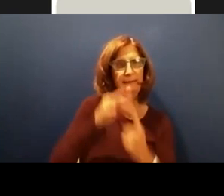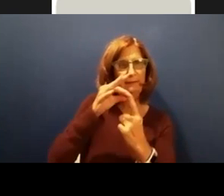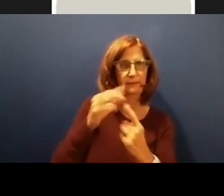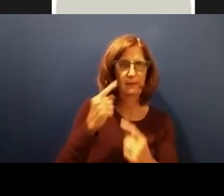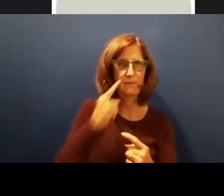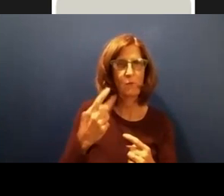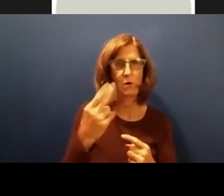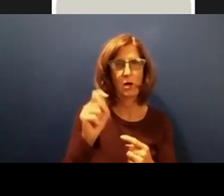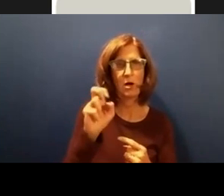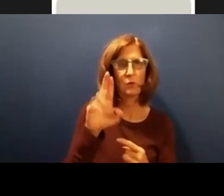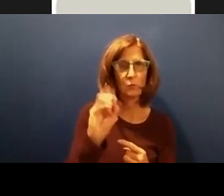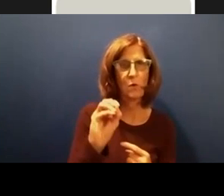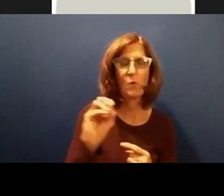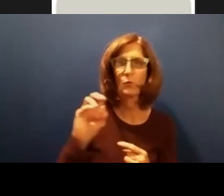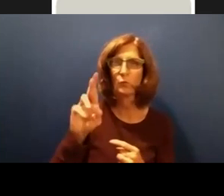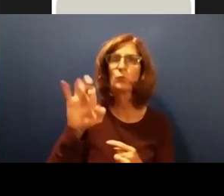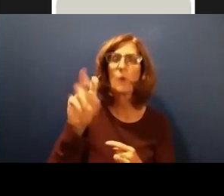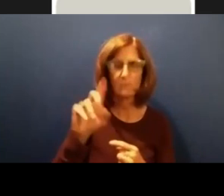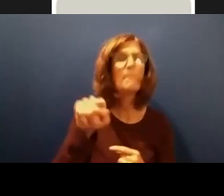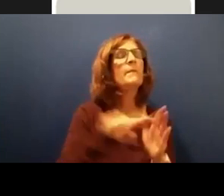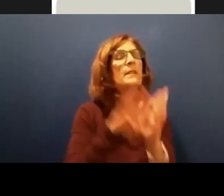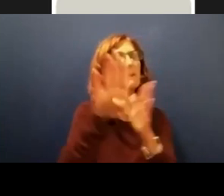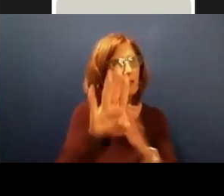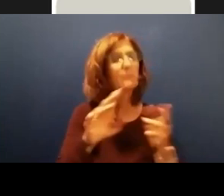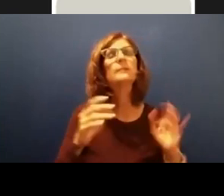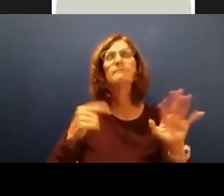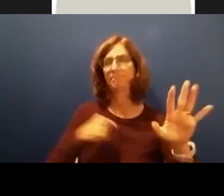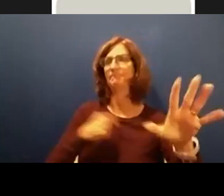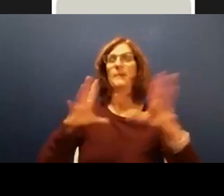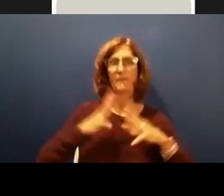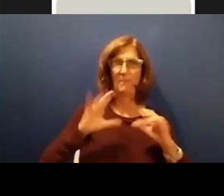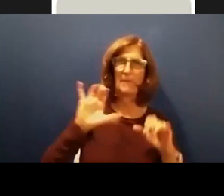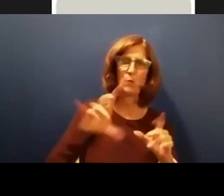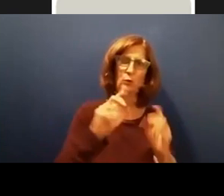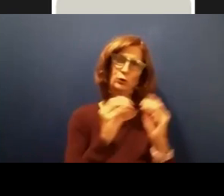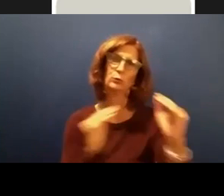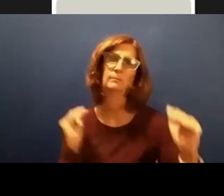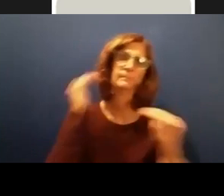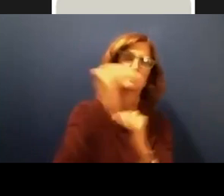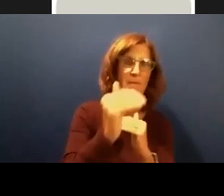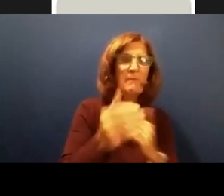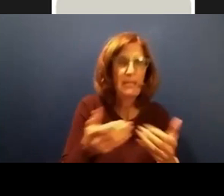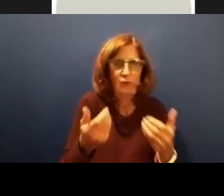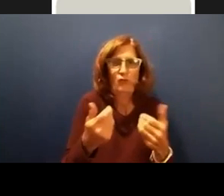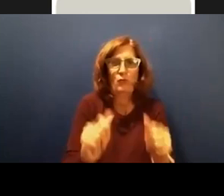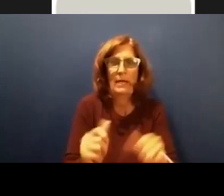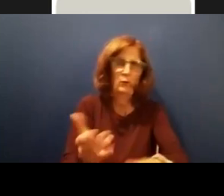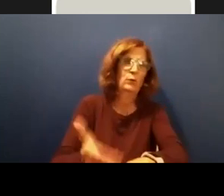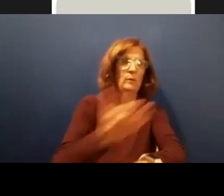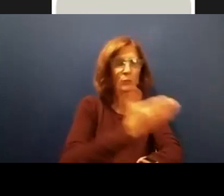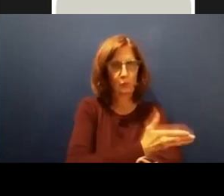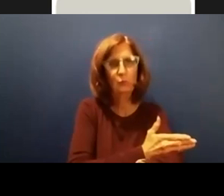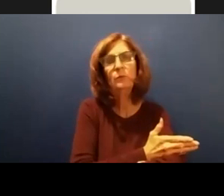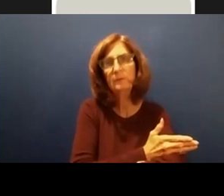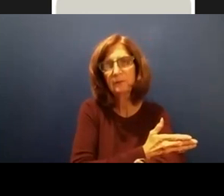developer has graciously committed to go above and beyond the original agreement and help advance the URA's mission by providing several public